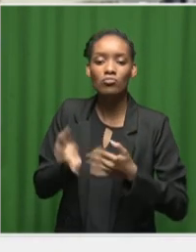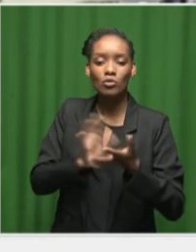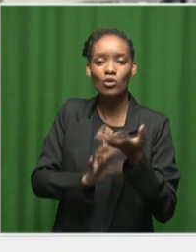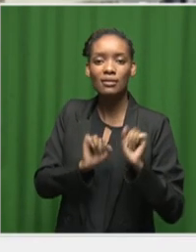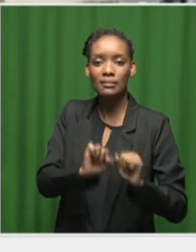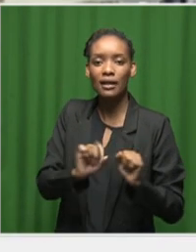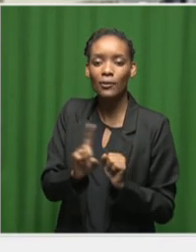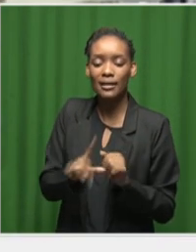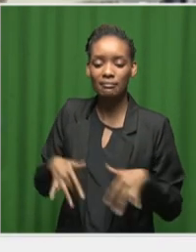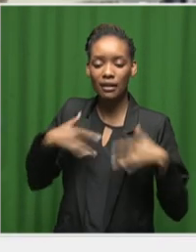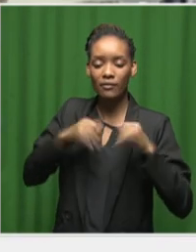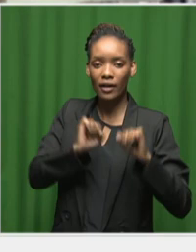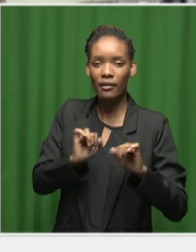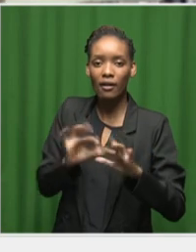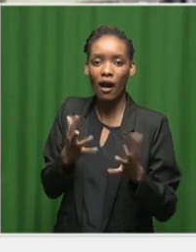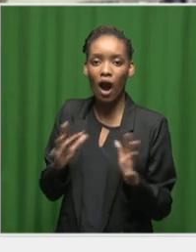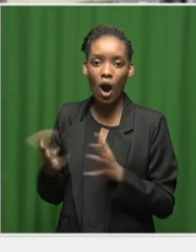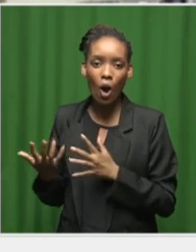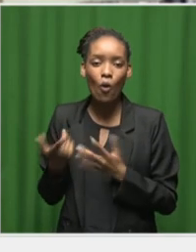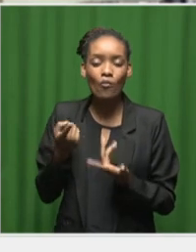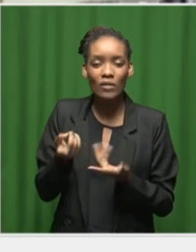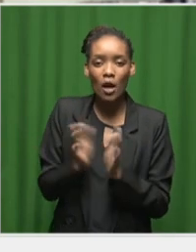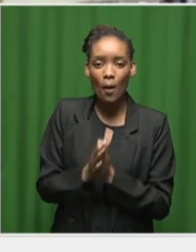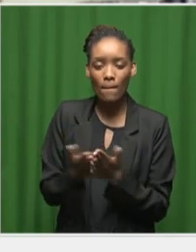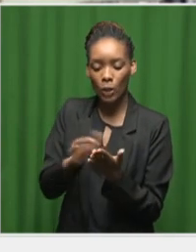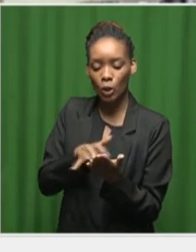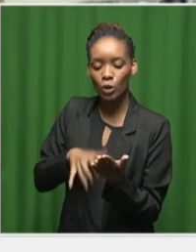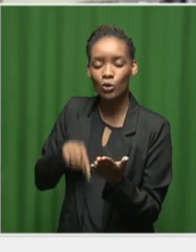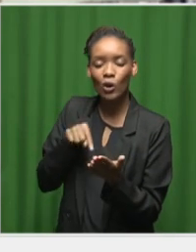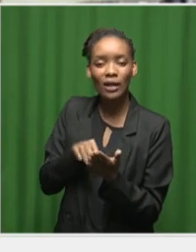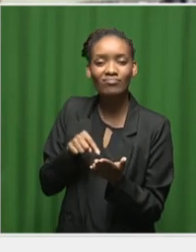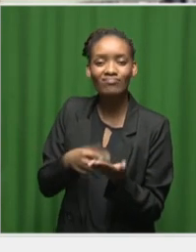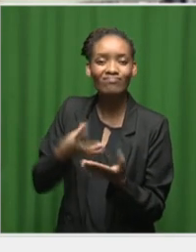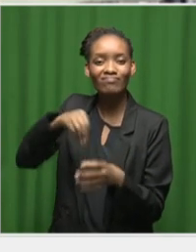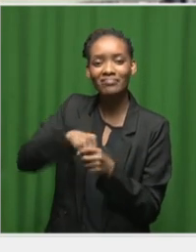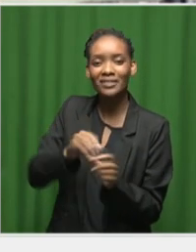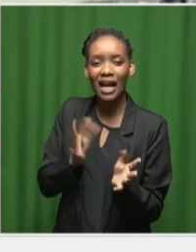the storybook Crossing the Road and how it relates to him.